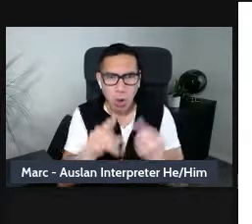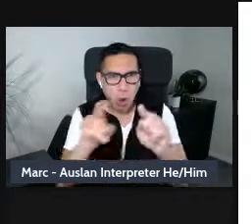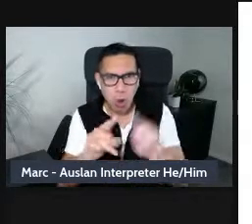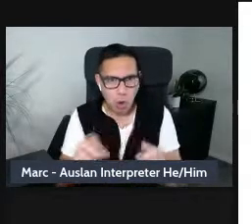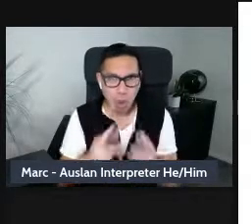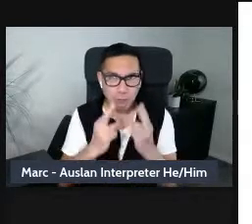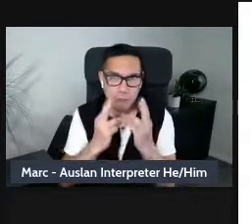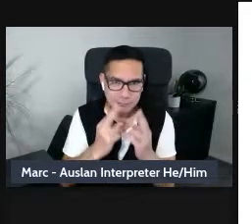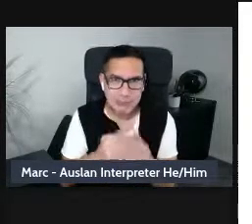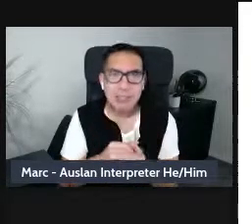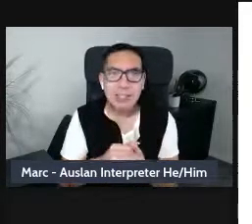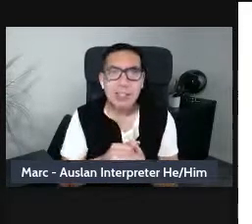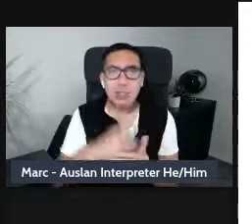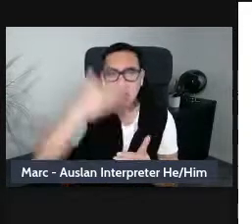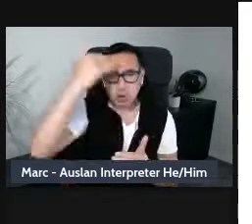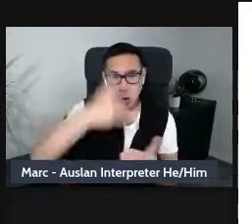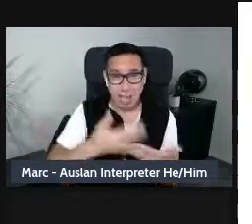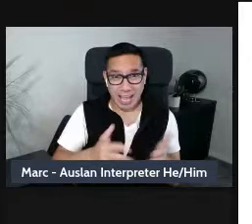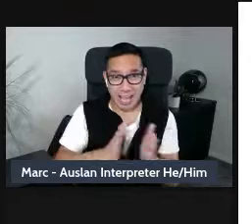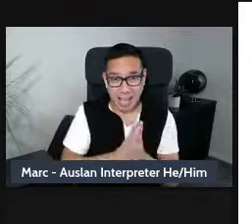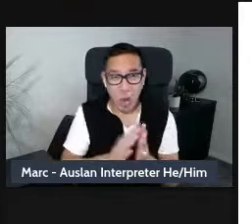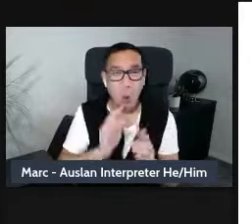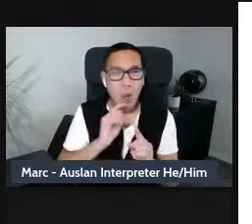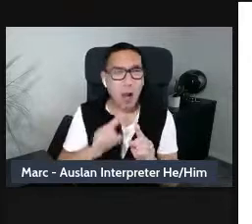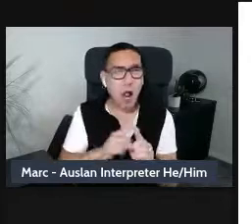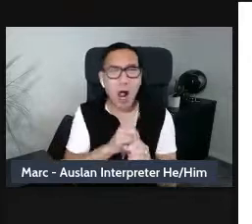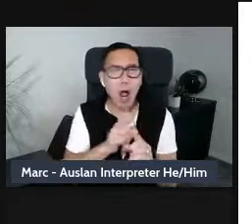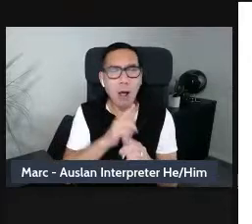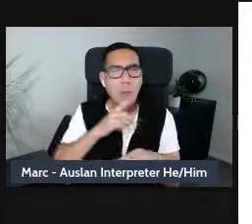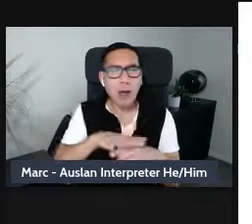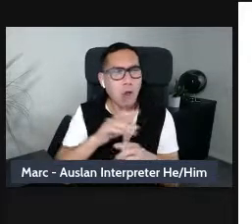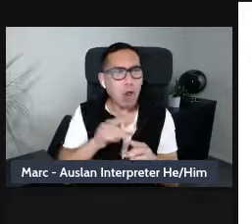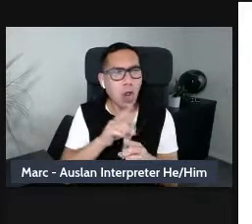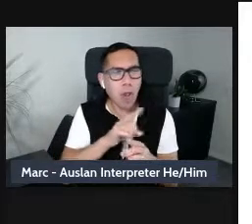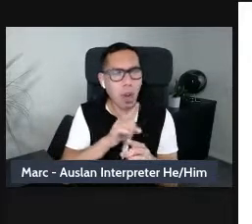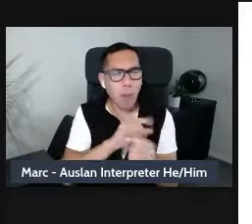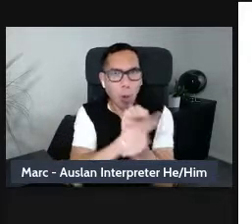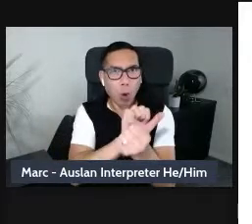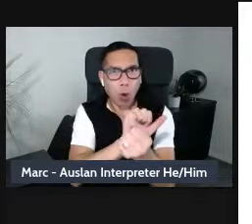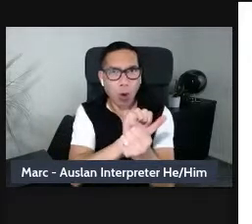a stroke is caused when there is a blockage to the blood supply to